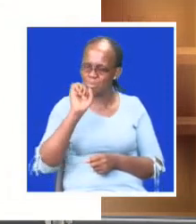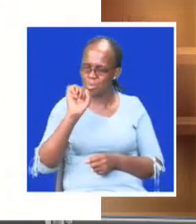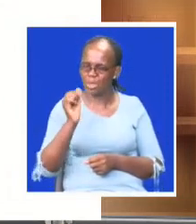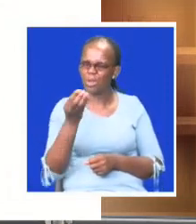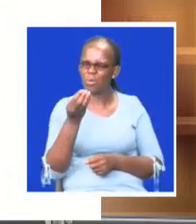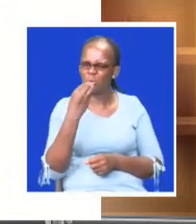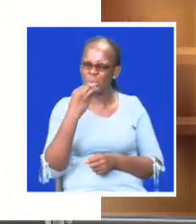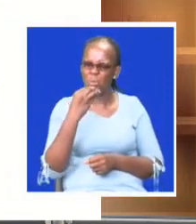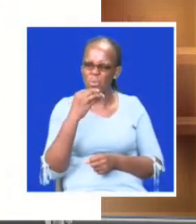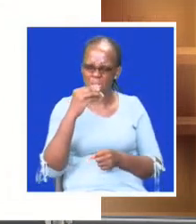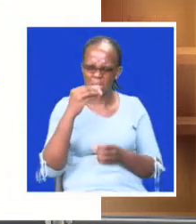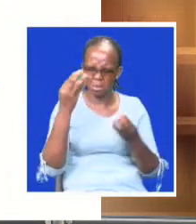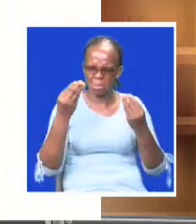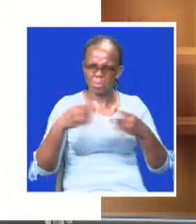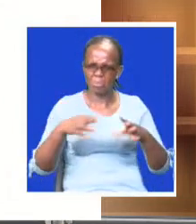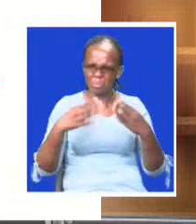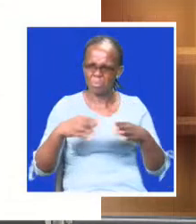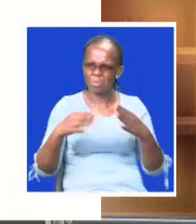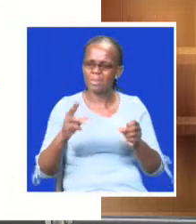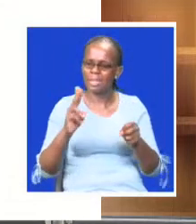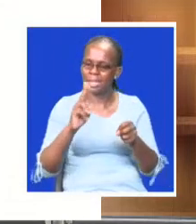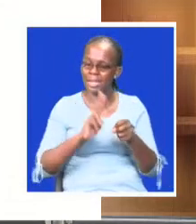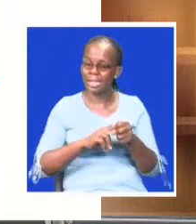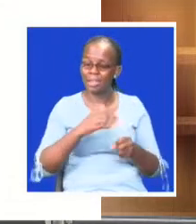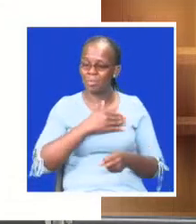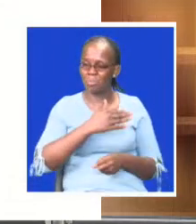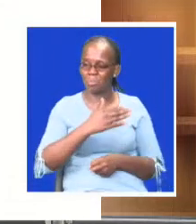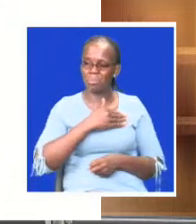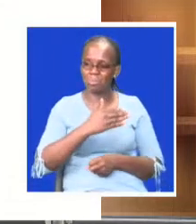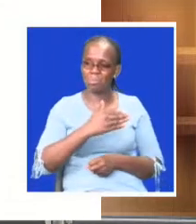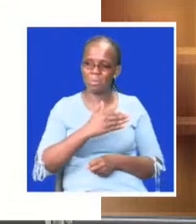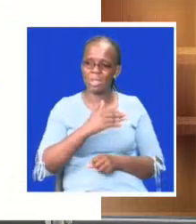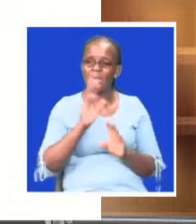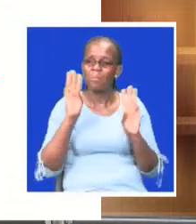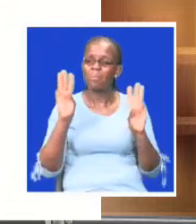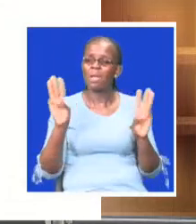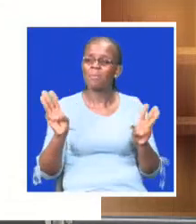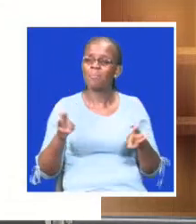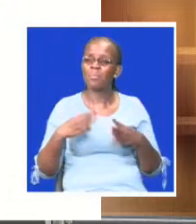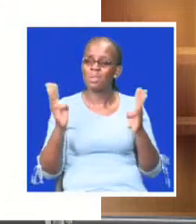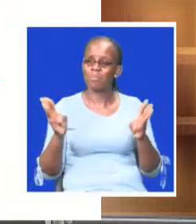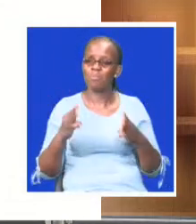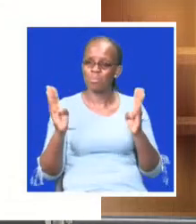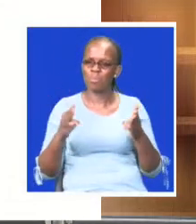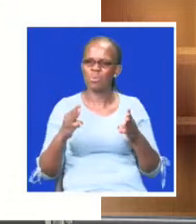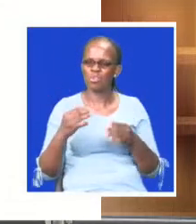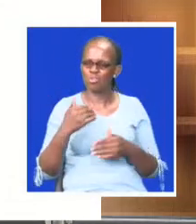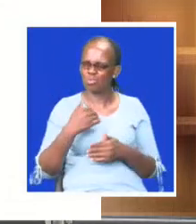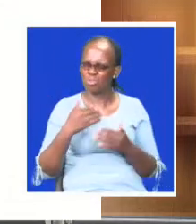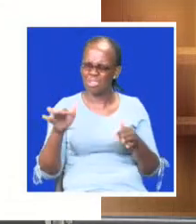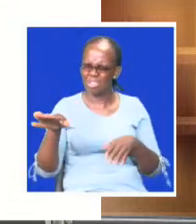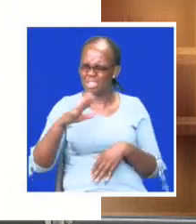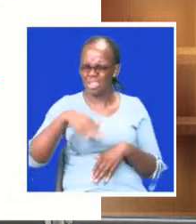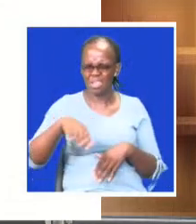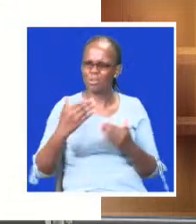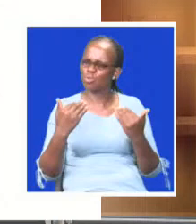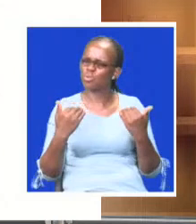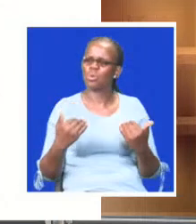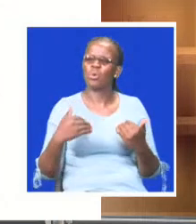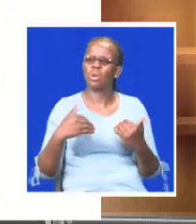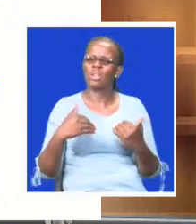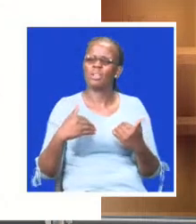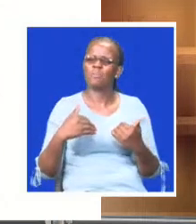disliked by humans. We all know that we now hate snakes.